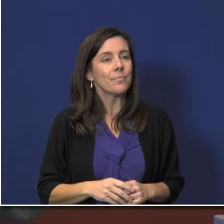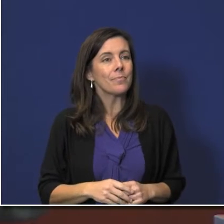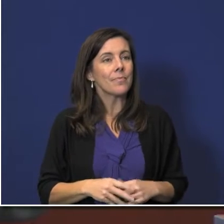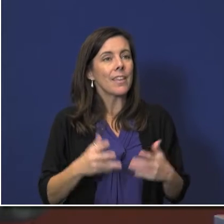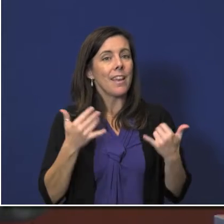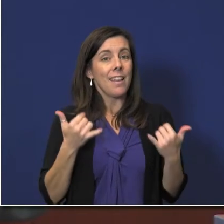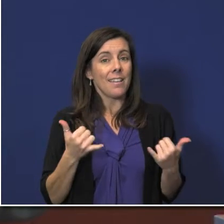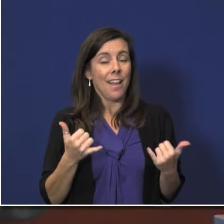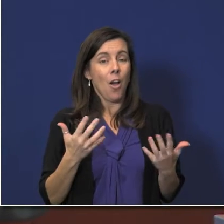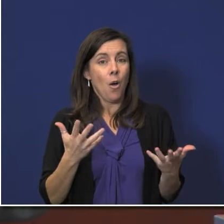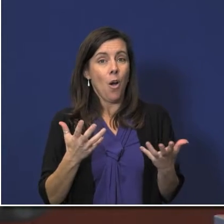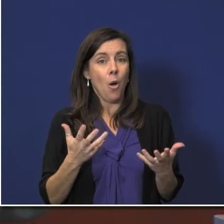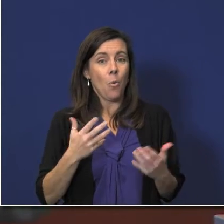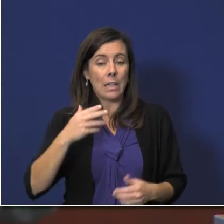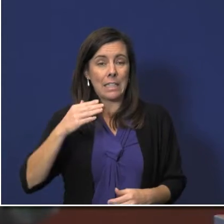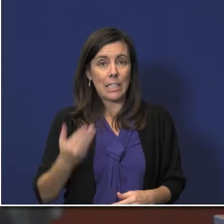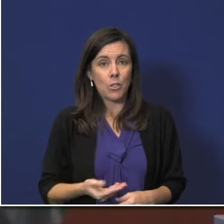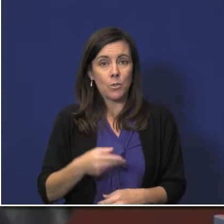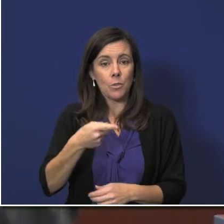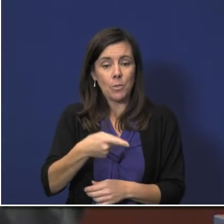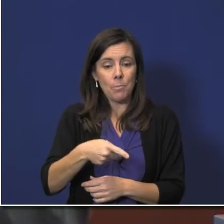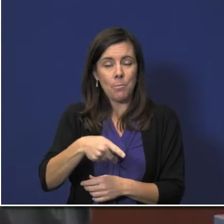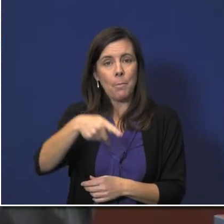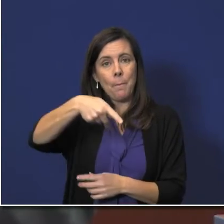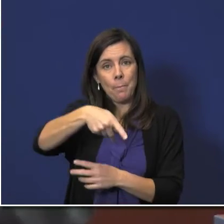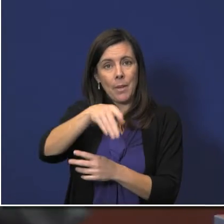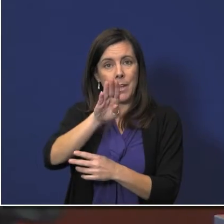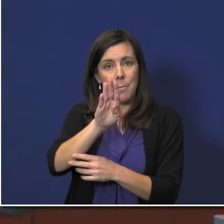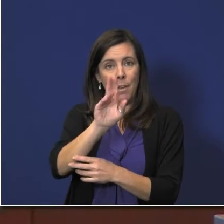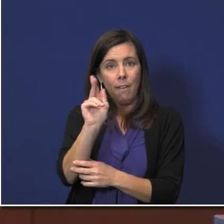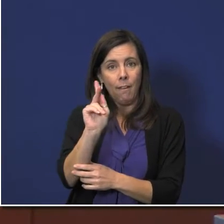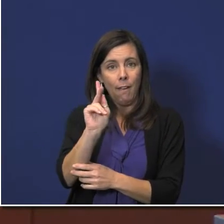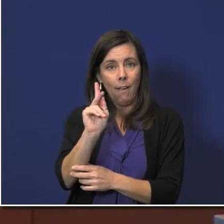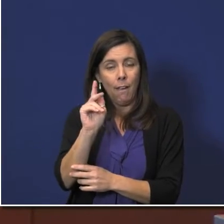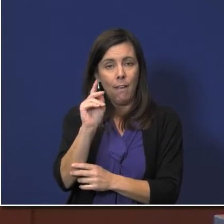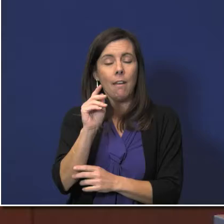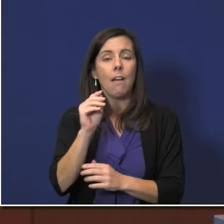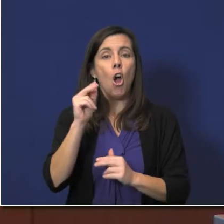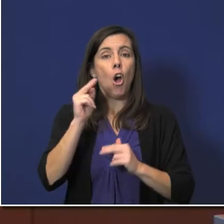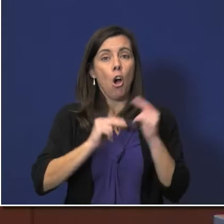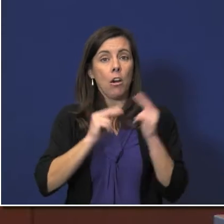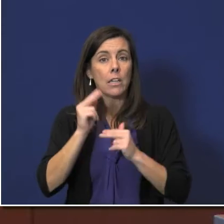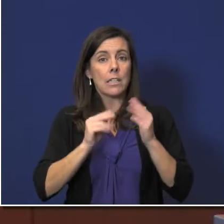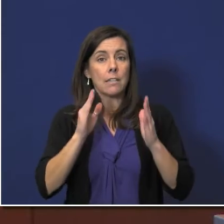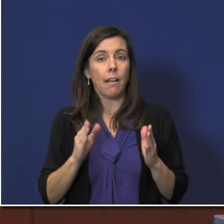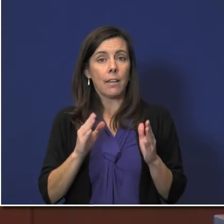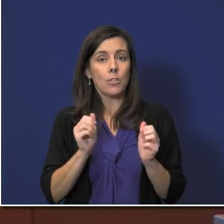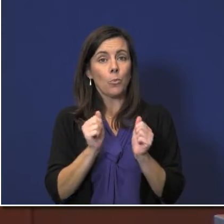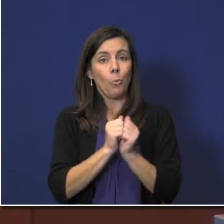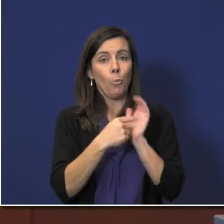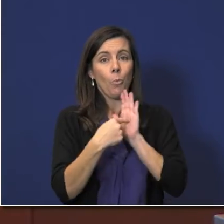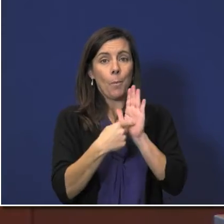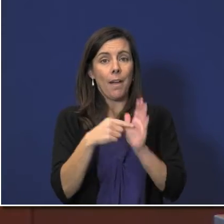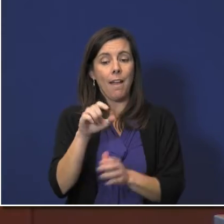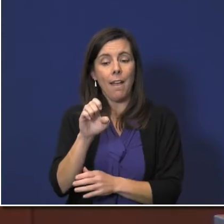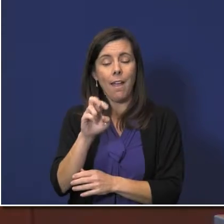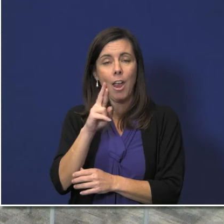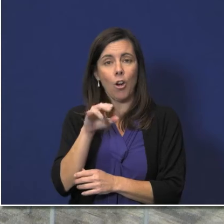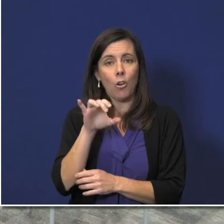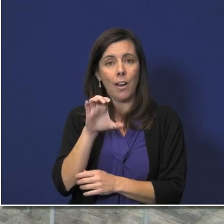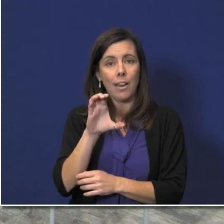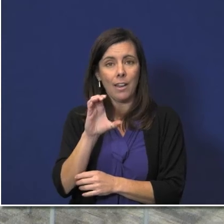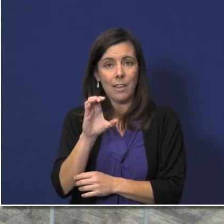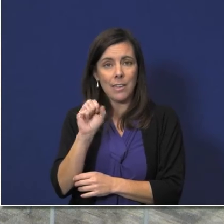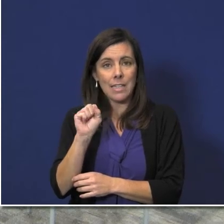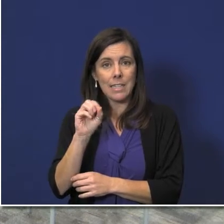to introduce PBK Architects, who you know very well, but we have Representatives Eric Smith, Brandon Ross,